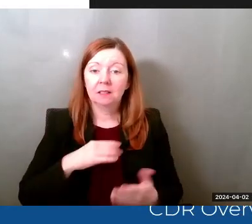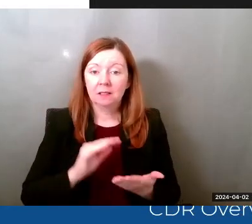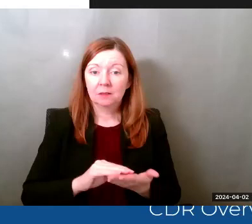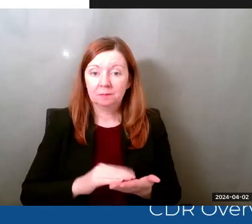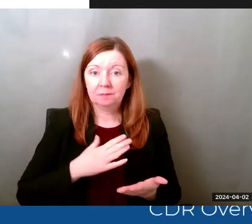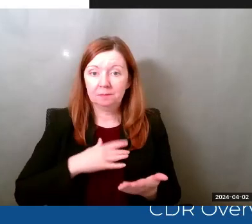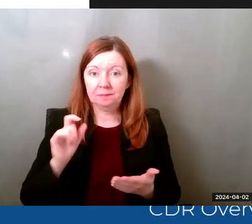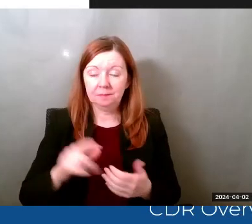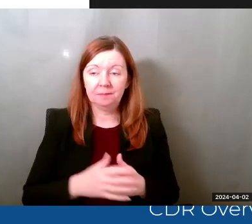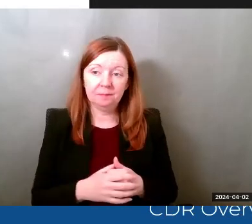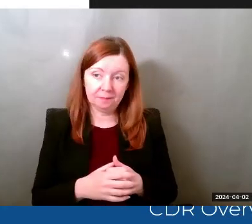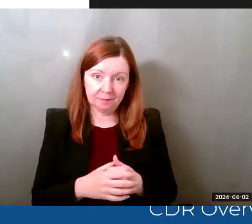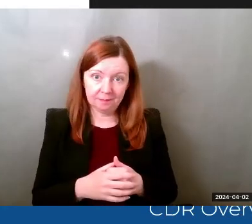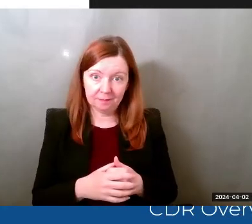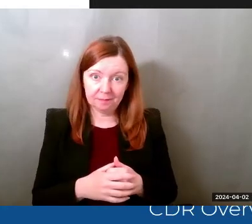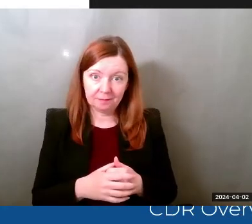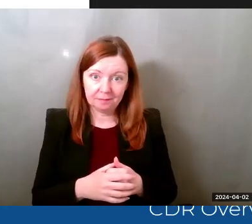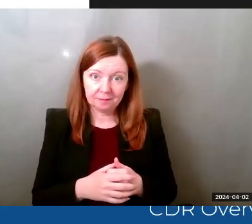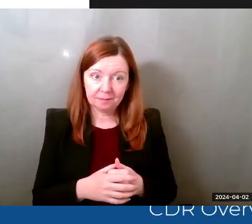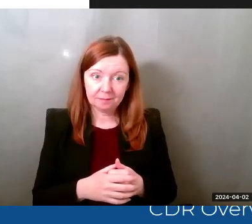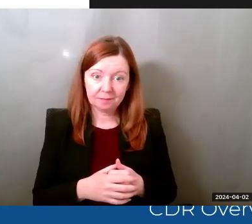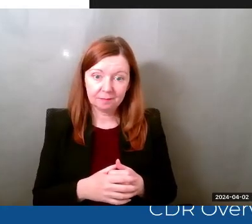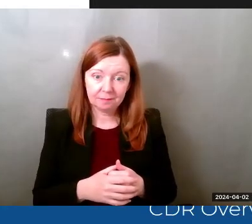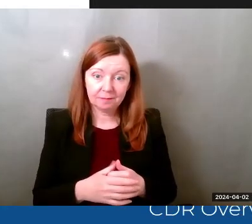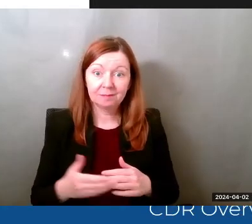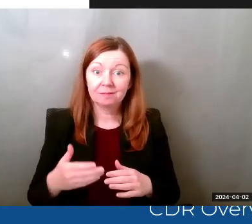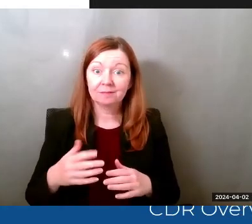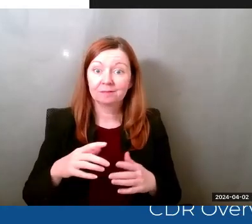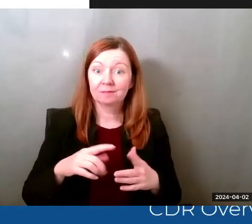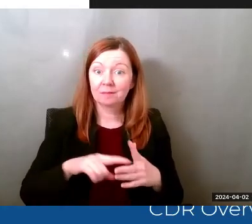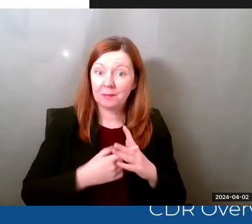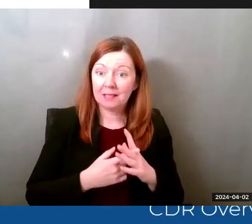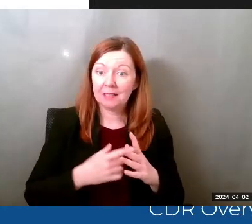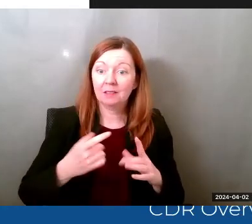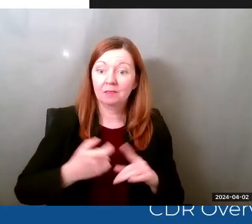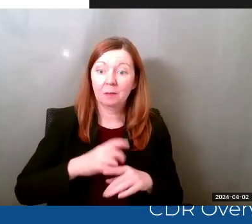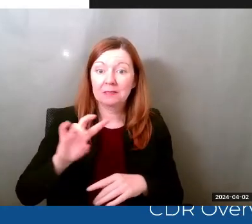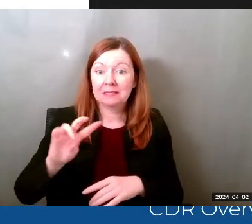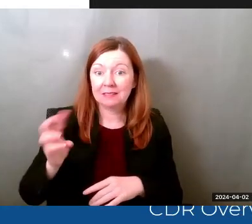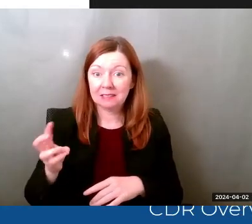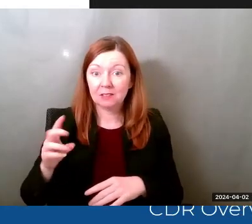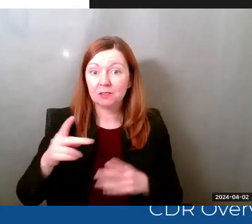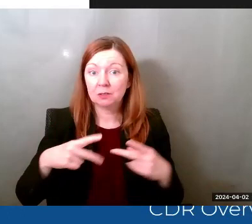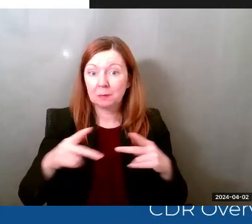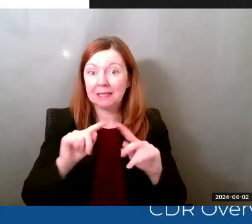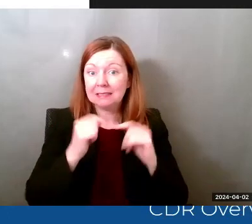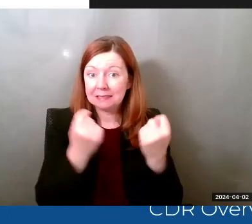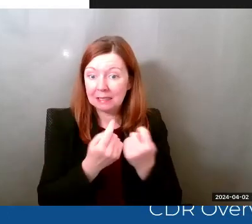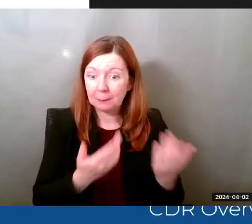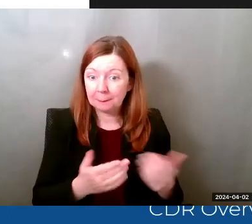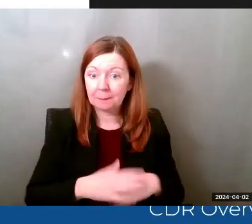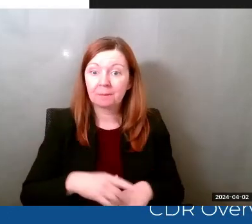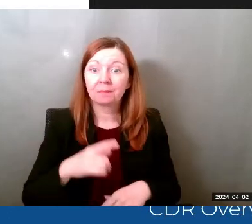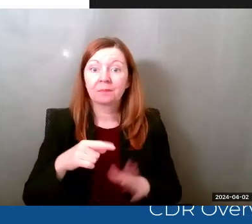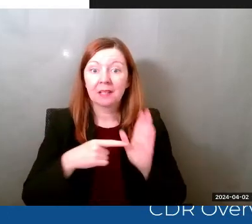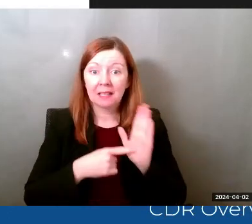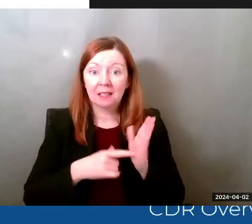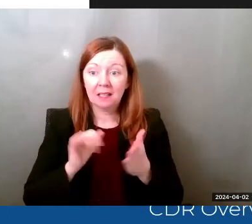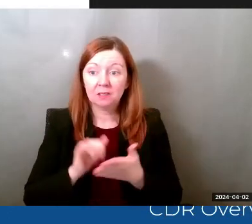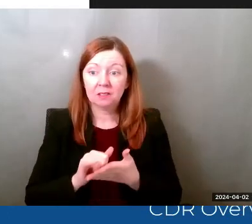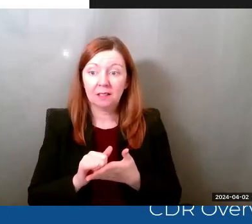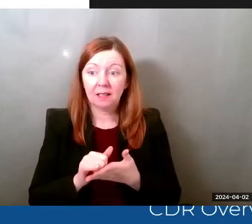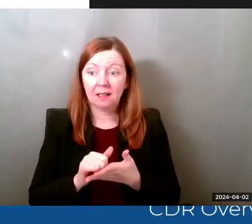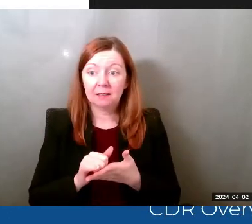question here. Earlier on in the presentation from the 76ers Place team, there were indications